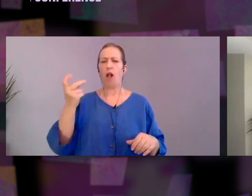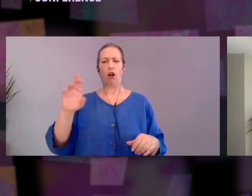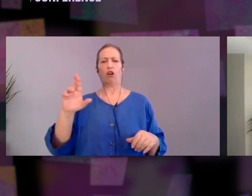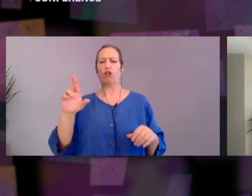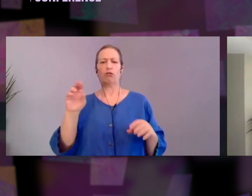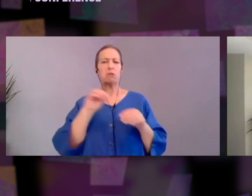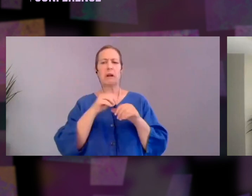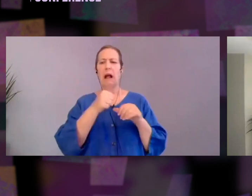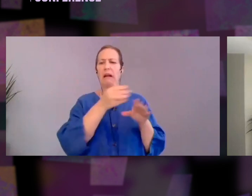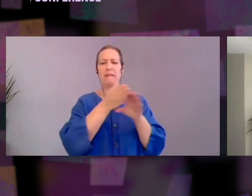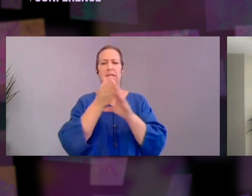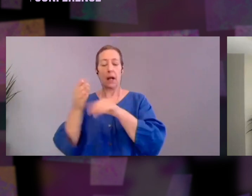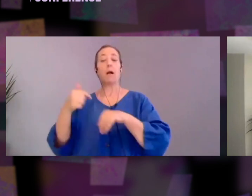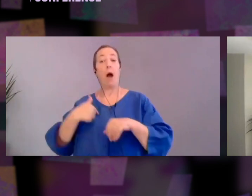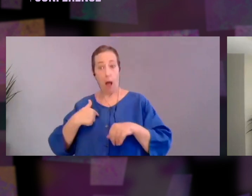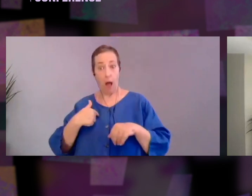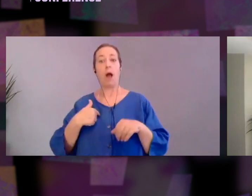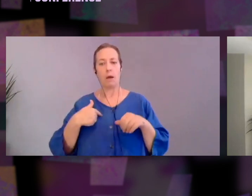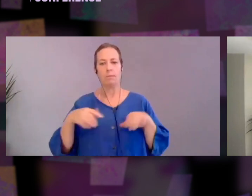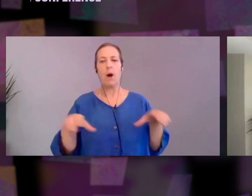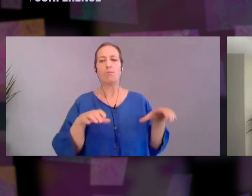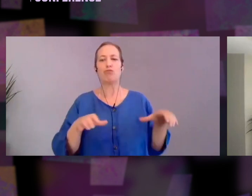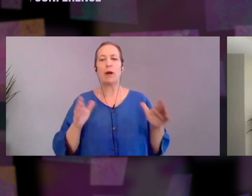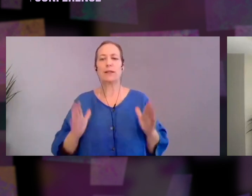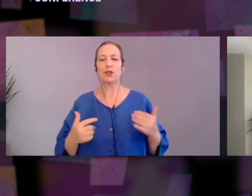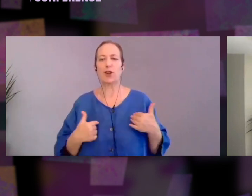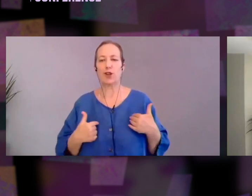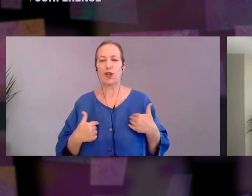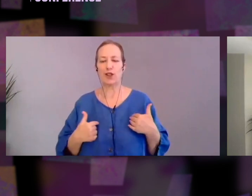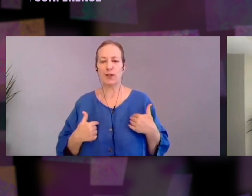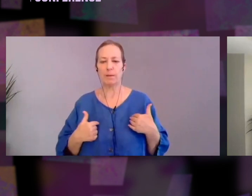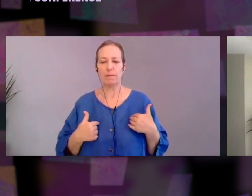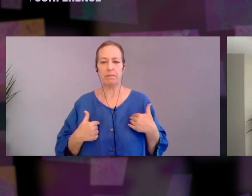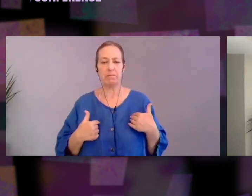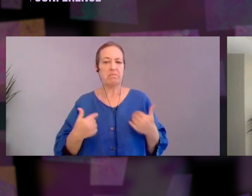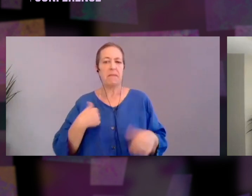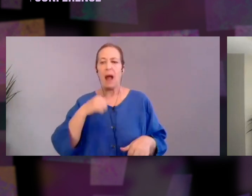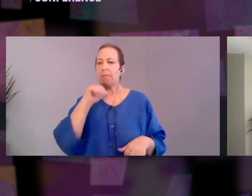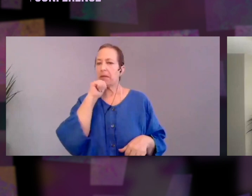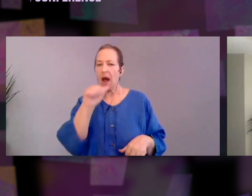I am a practitioner. I'm not a native expert.